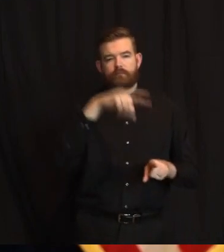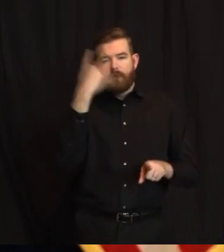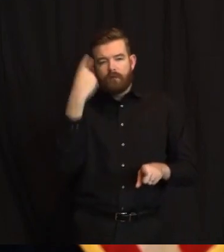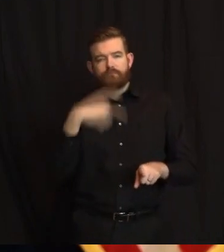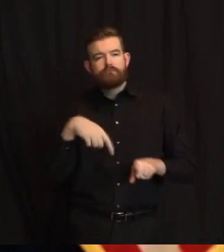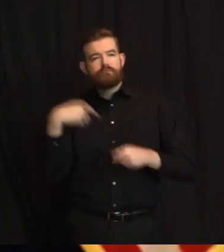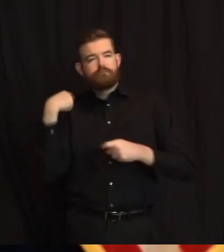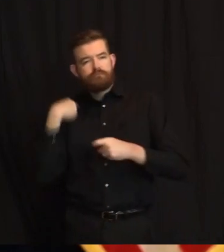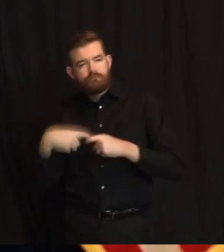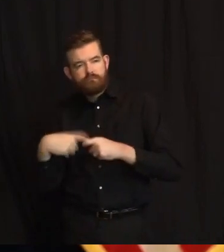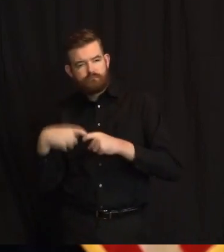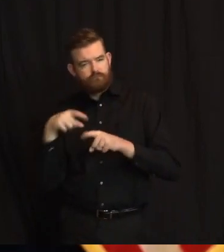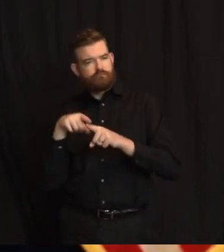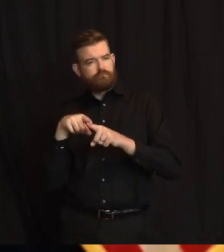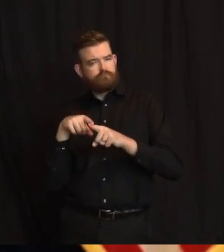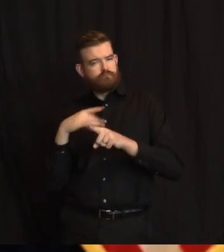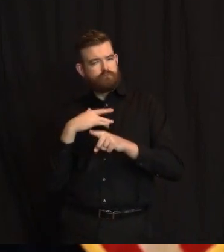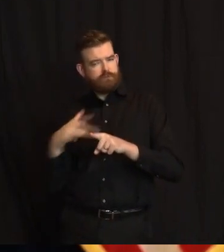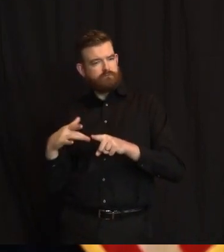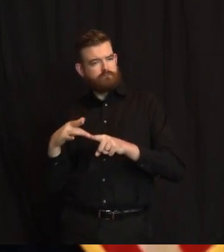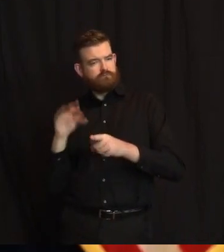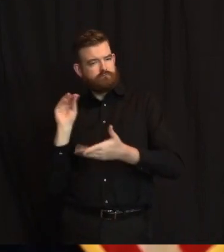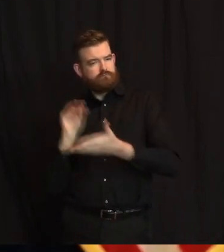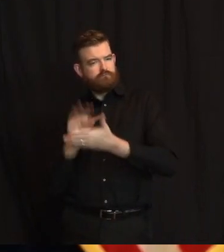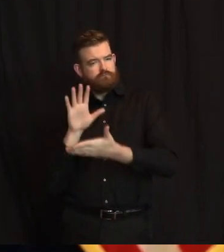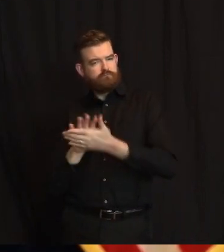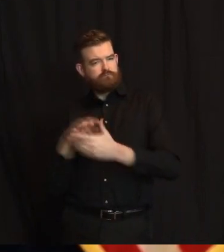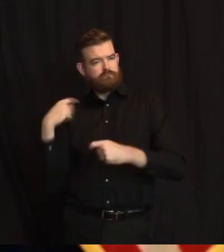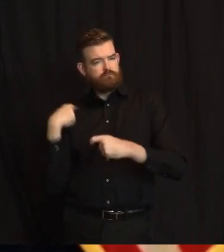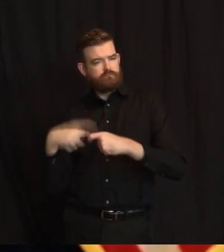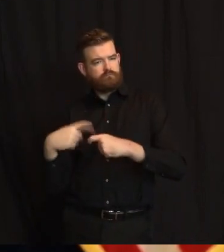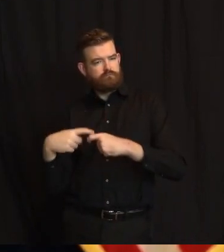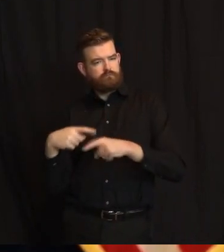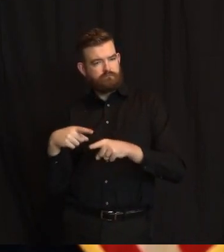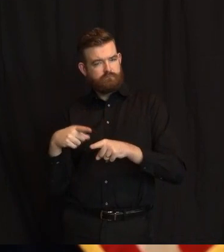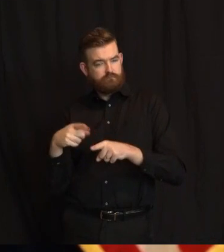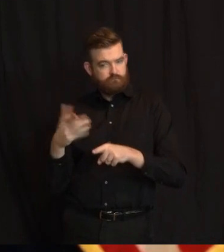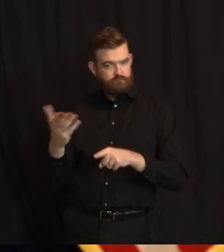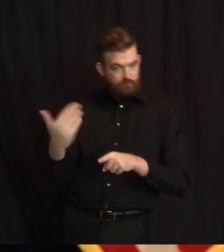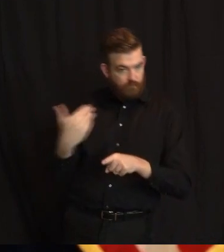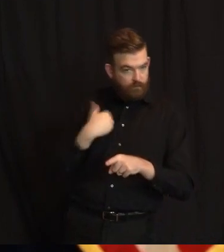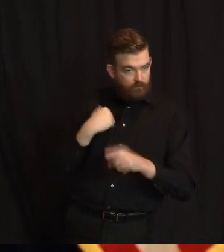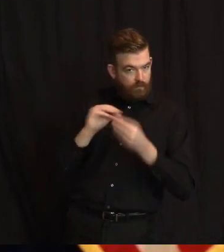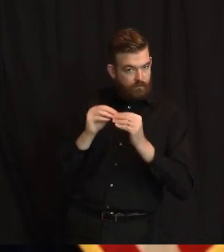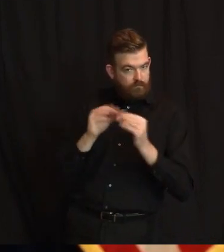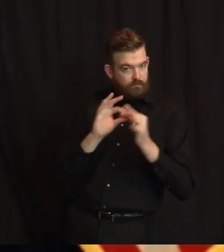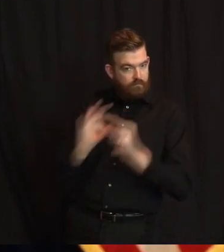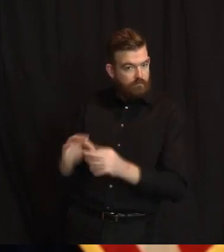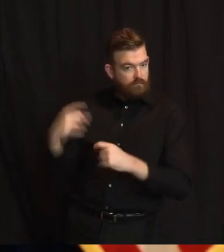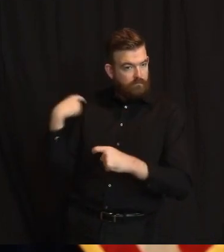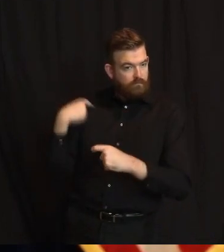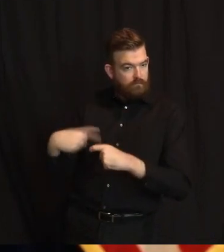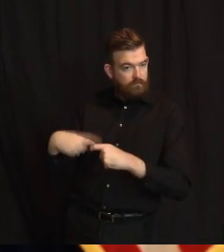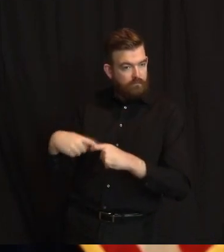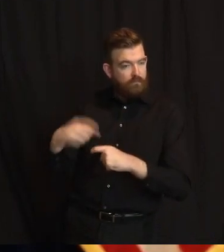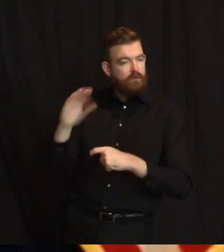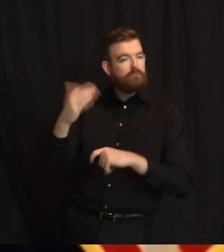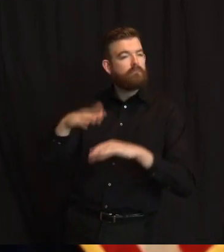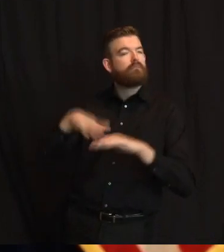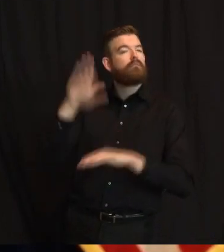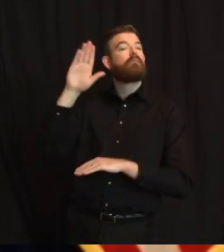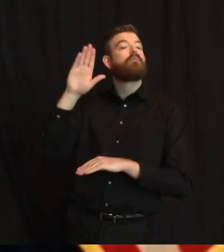I don't know how official this is, but I got my first sense of it. It was the upper teens.